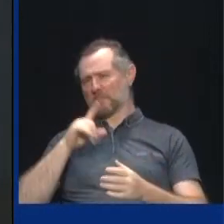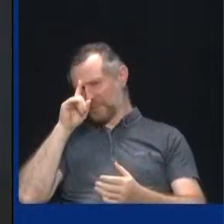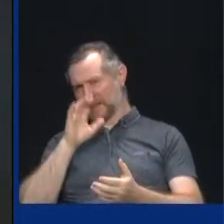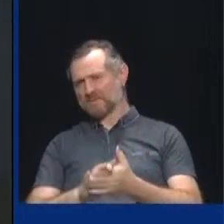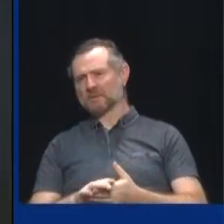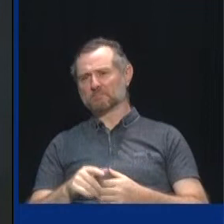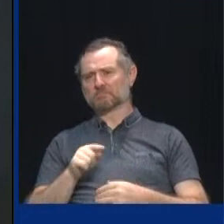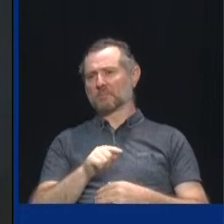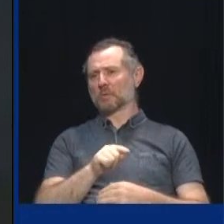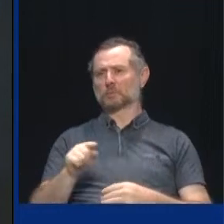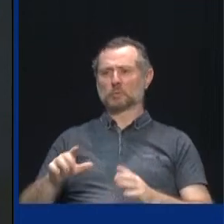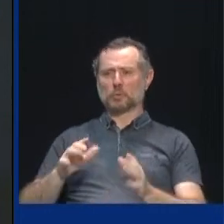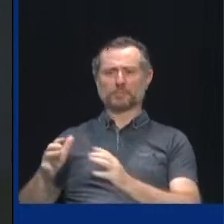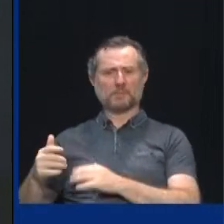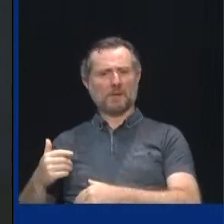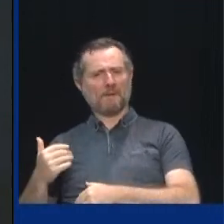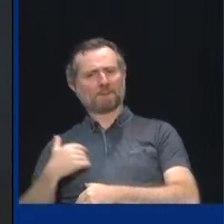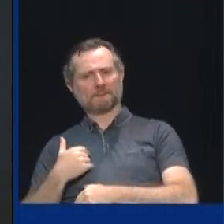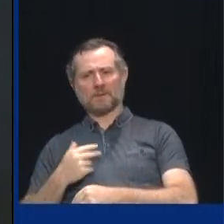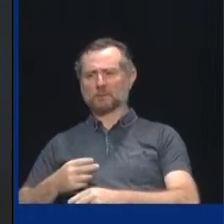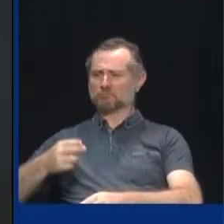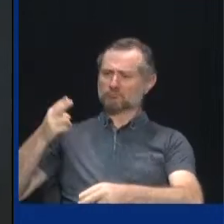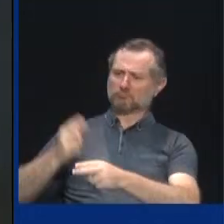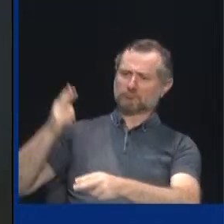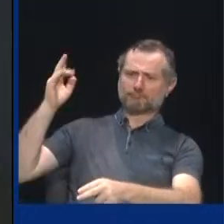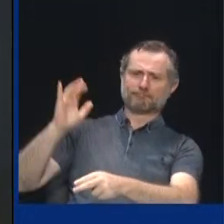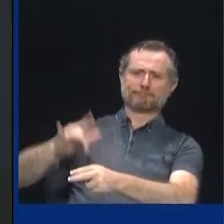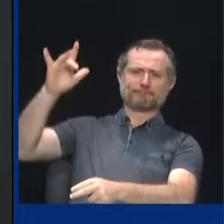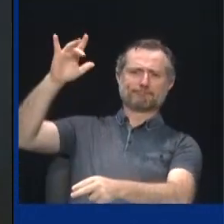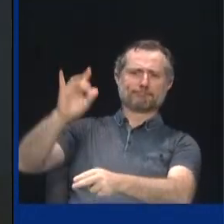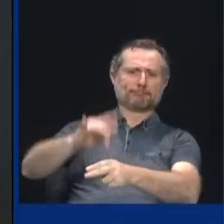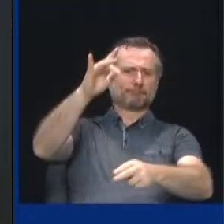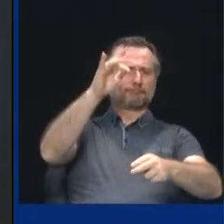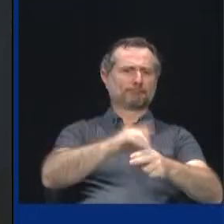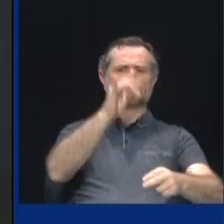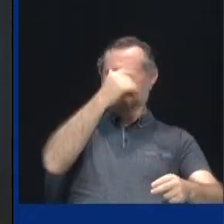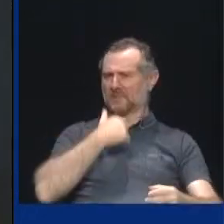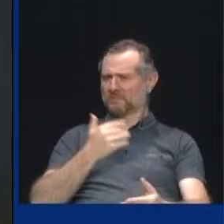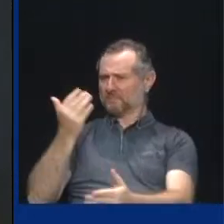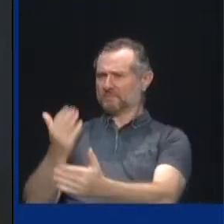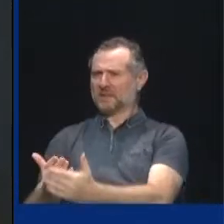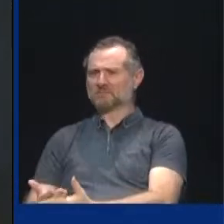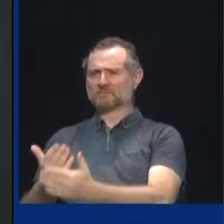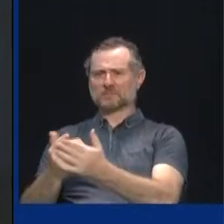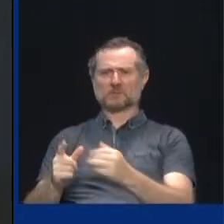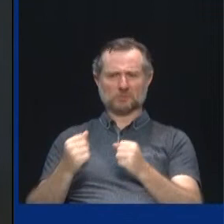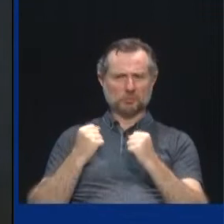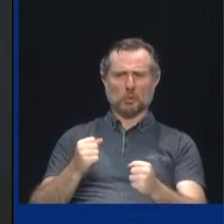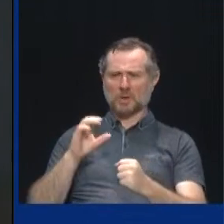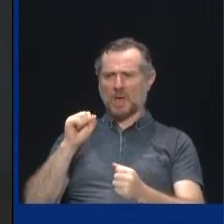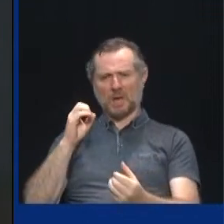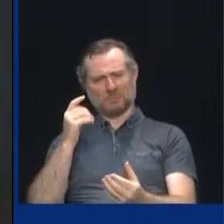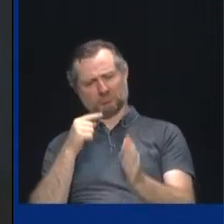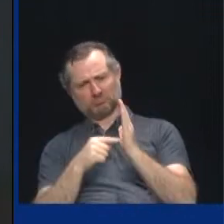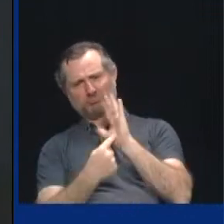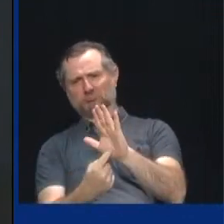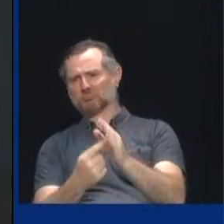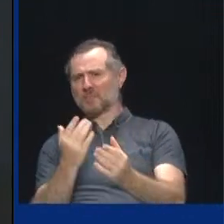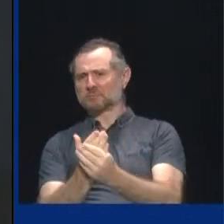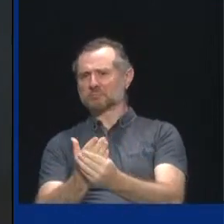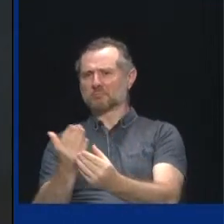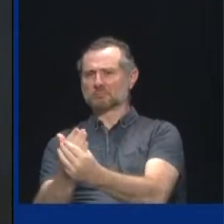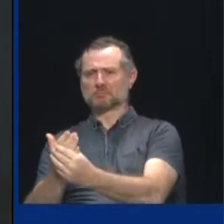have the facts now. We have a very strong case. You know, it's not like we're asking people to take a vaccine the first week of